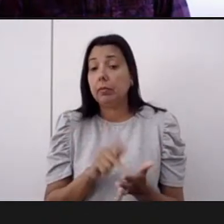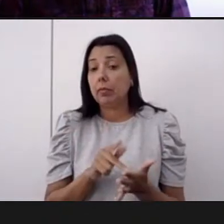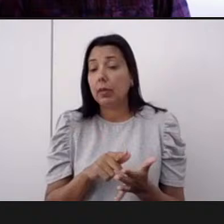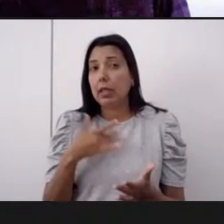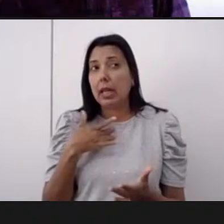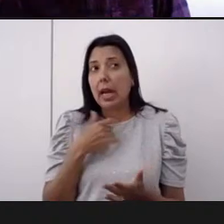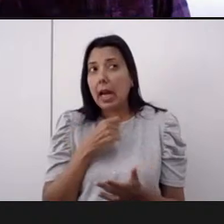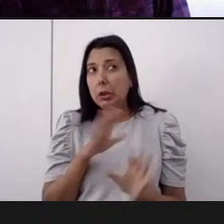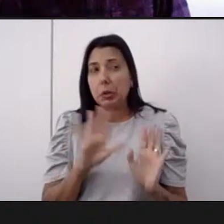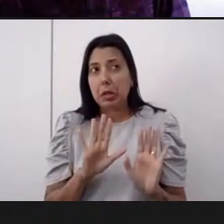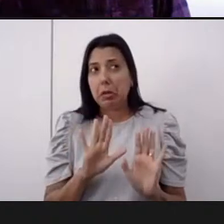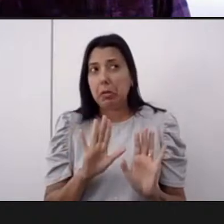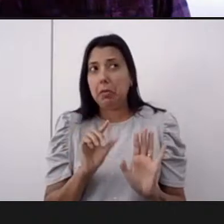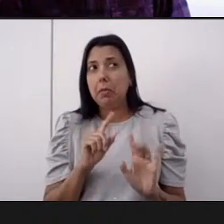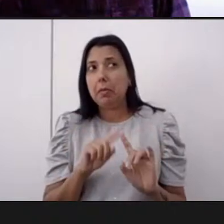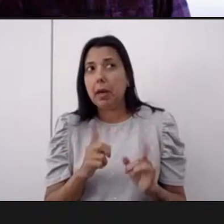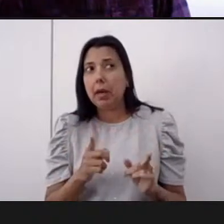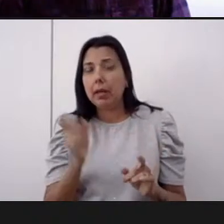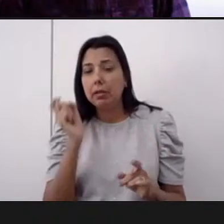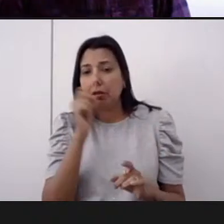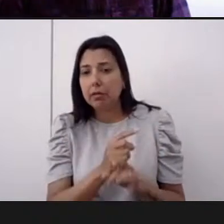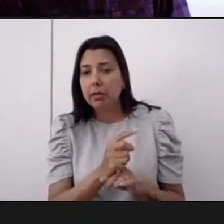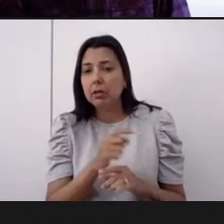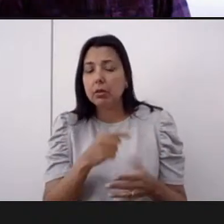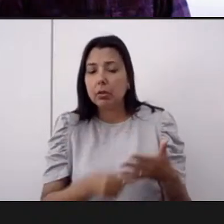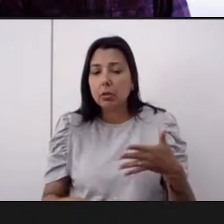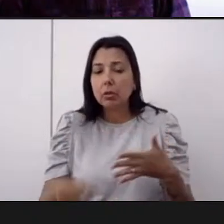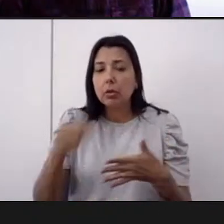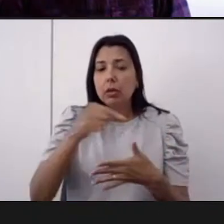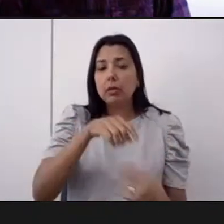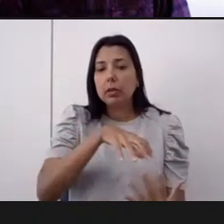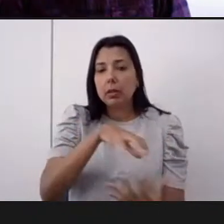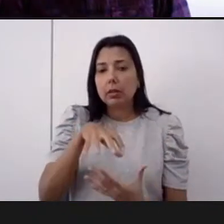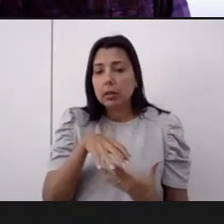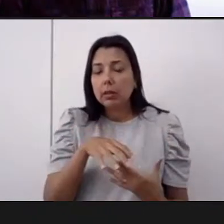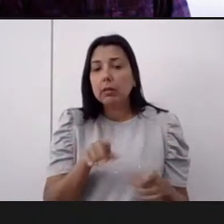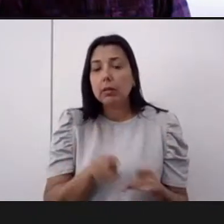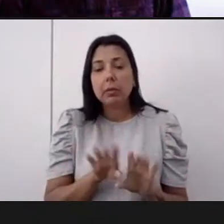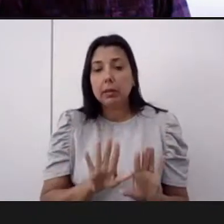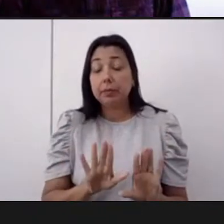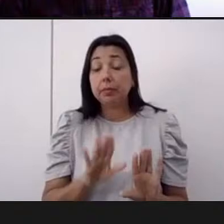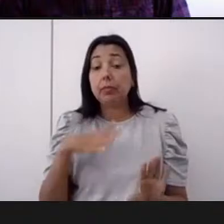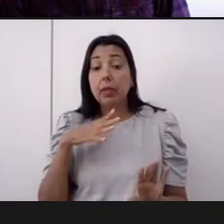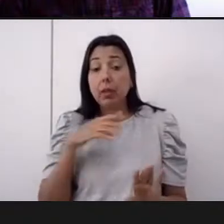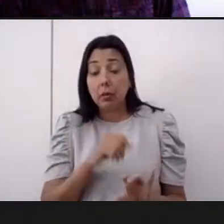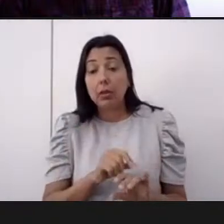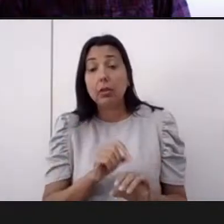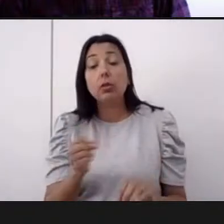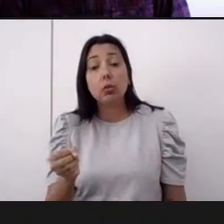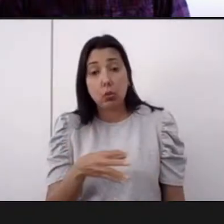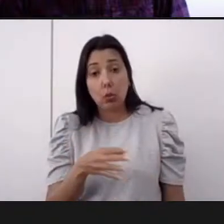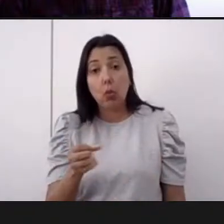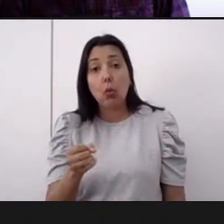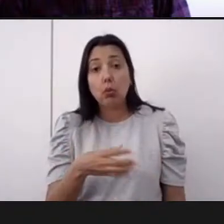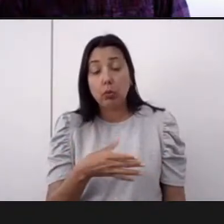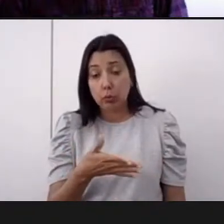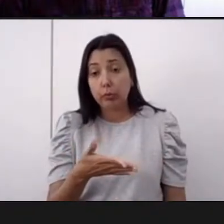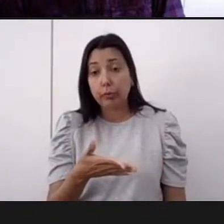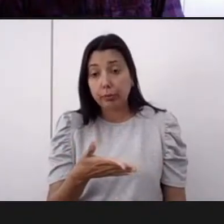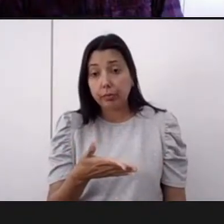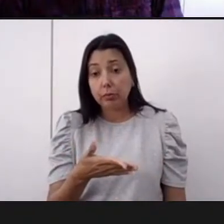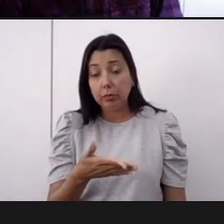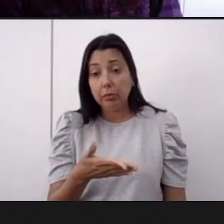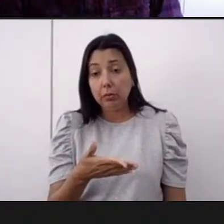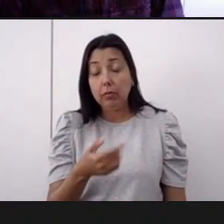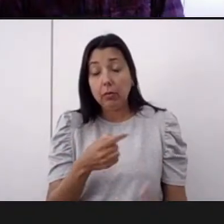at the international level than at the national level. Perhaps it's new. And you said at the national, we know everybody, we know the people,